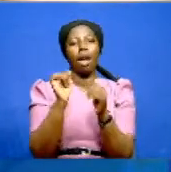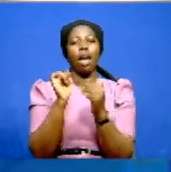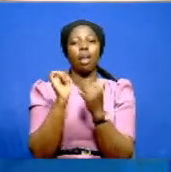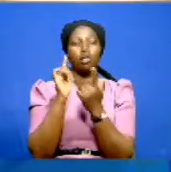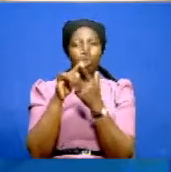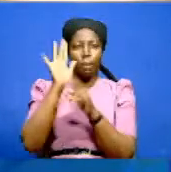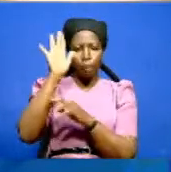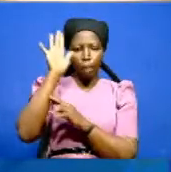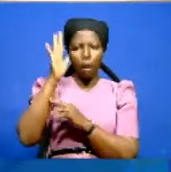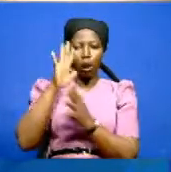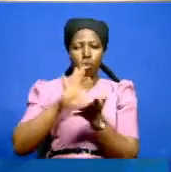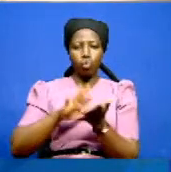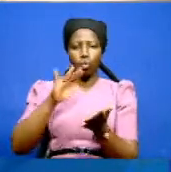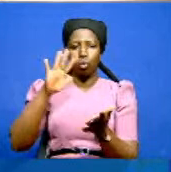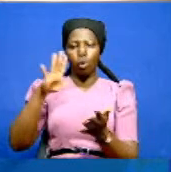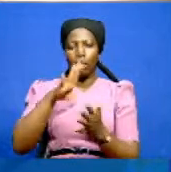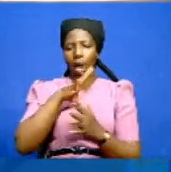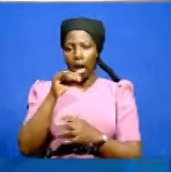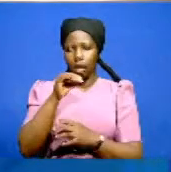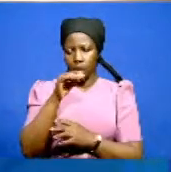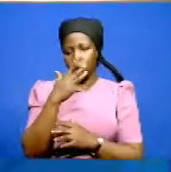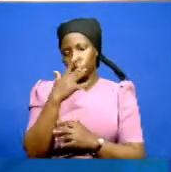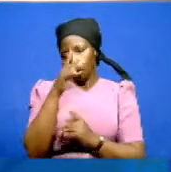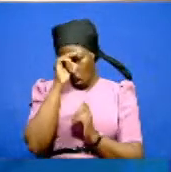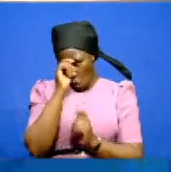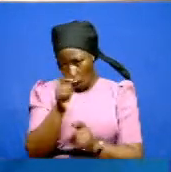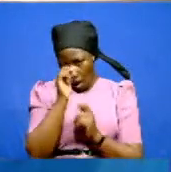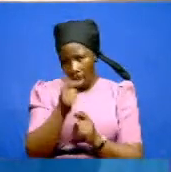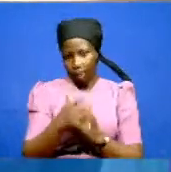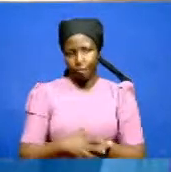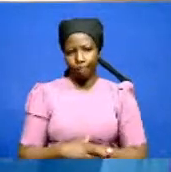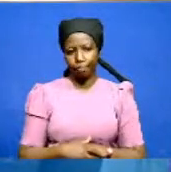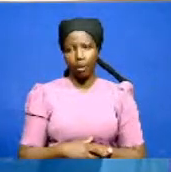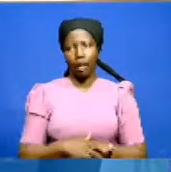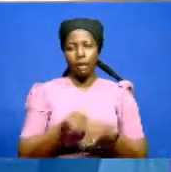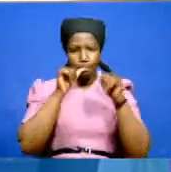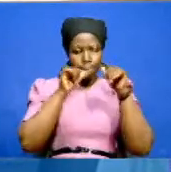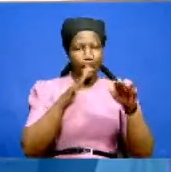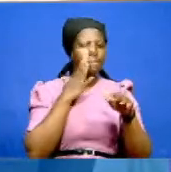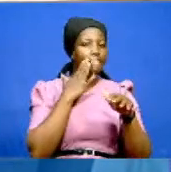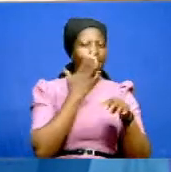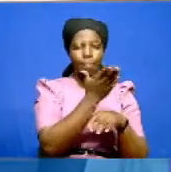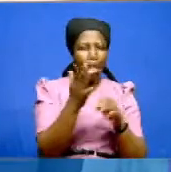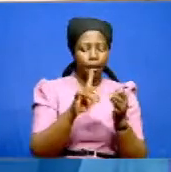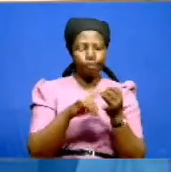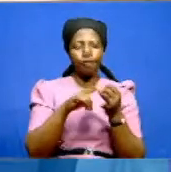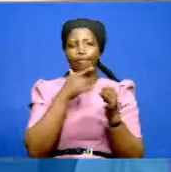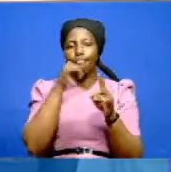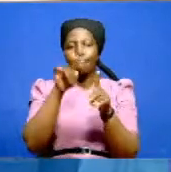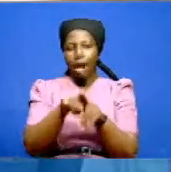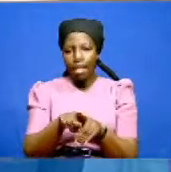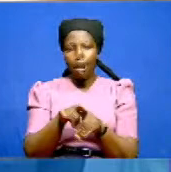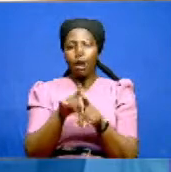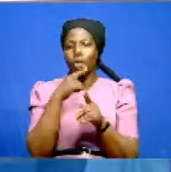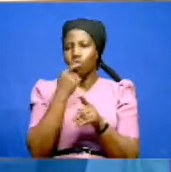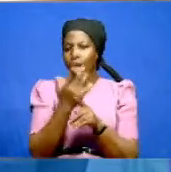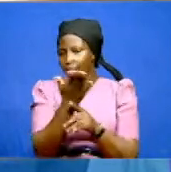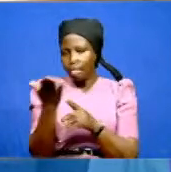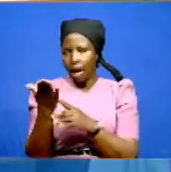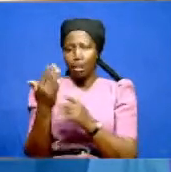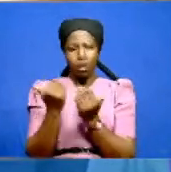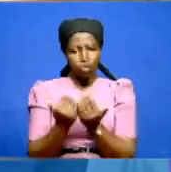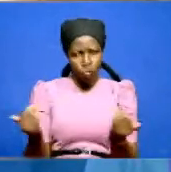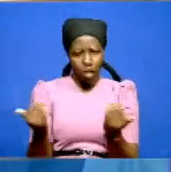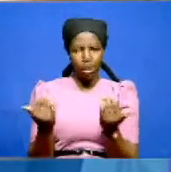honor. Bless my mothers who are here. Bless my brothers who are here. Bless our